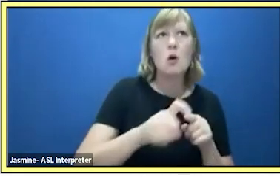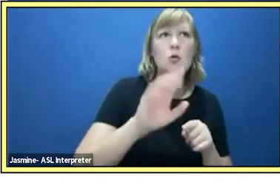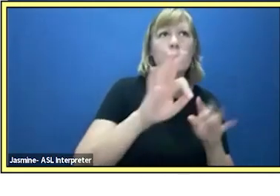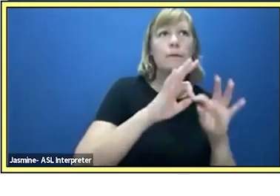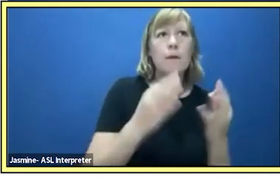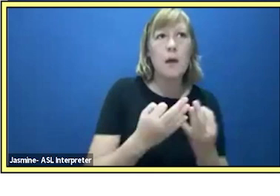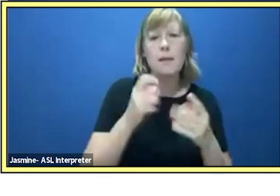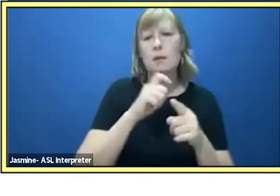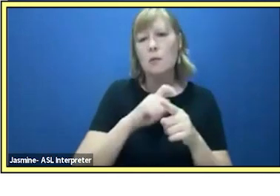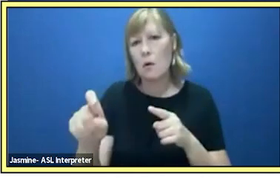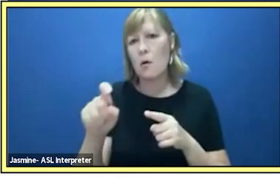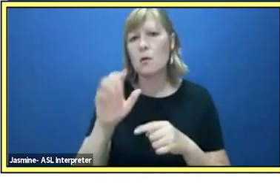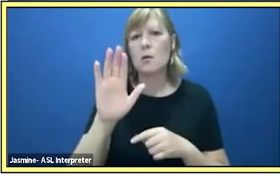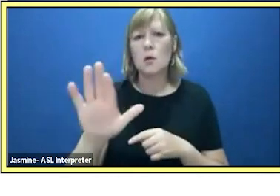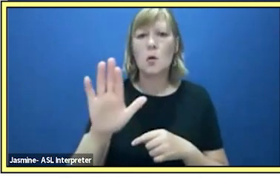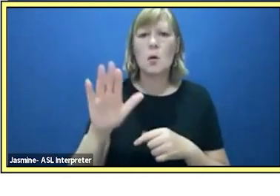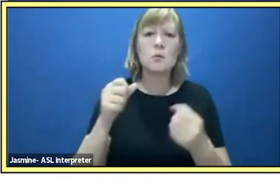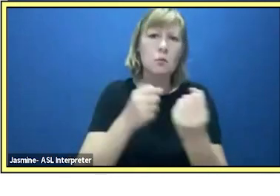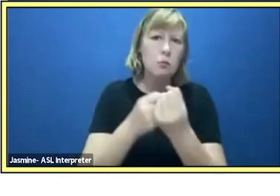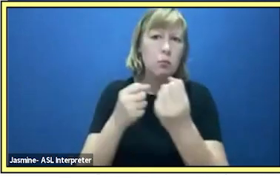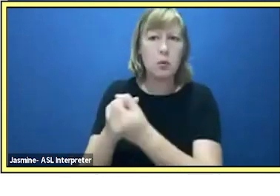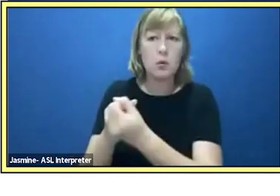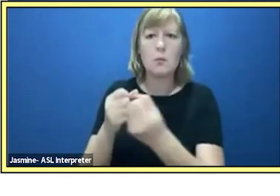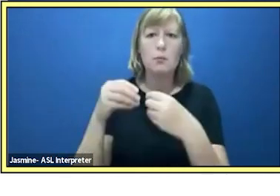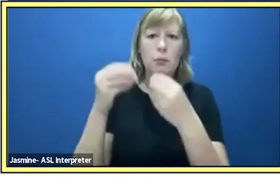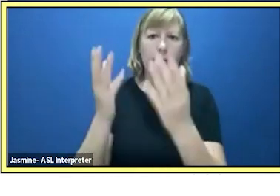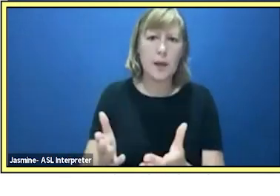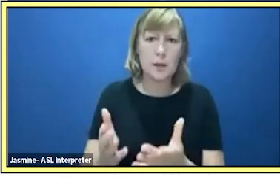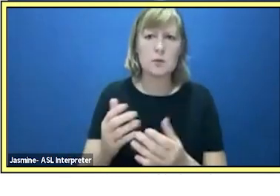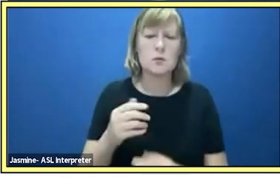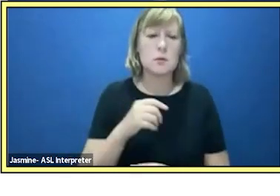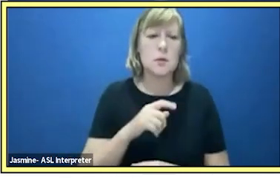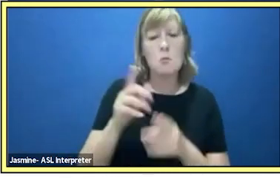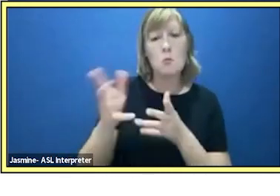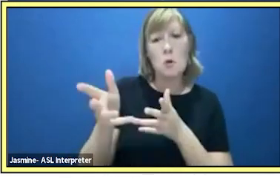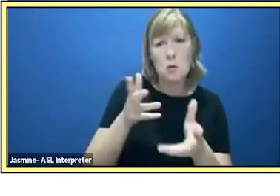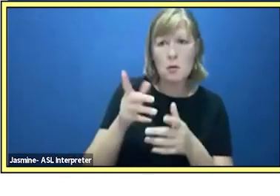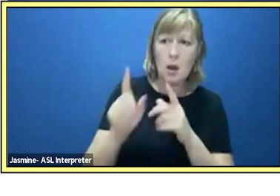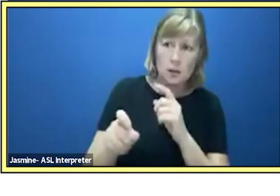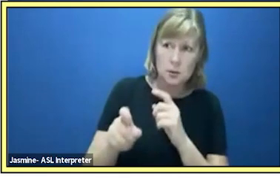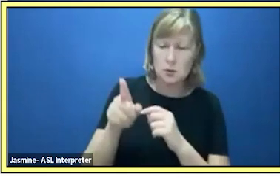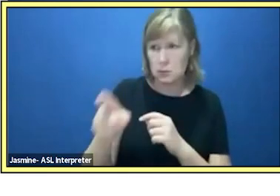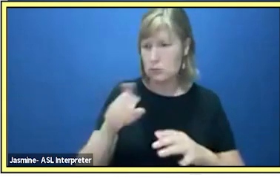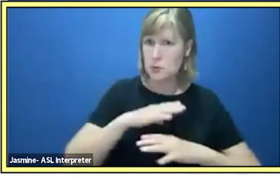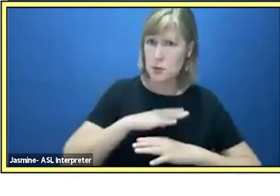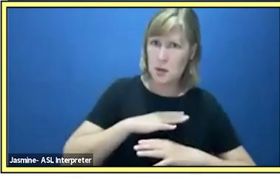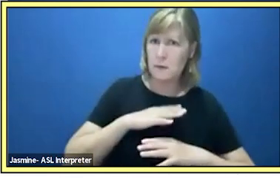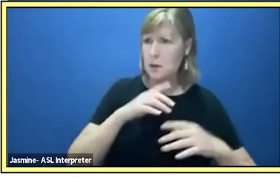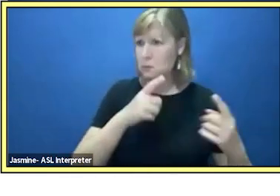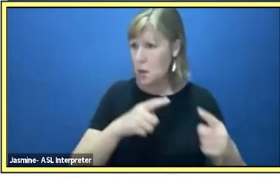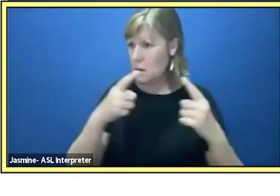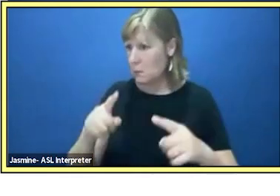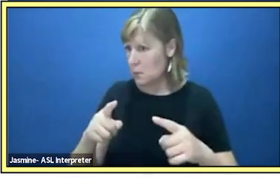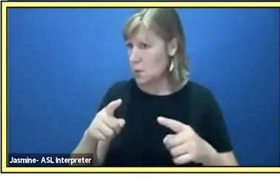providers, to check in monthly, really, to be checking in with you to make sure that things are happening the way you want them to.